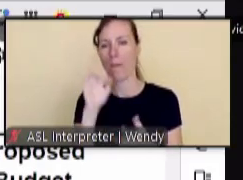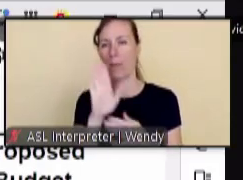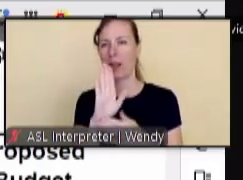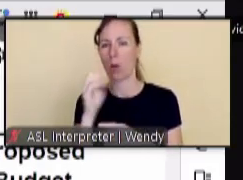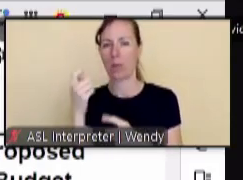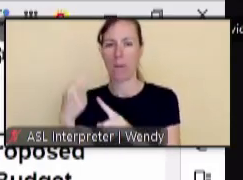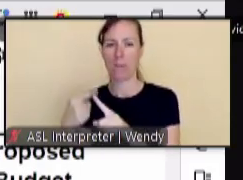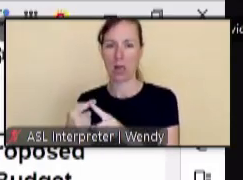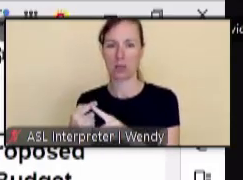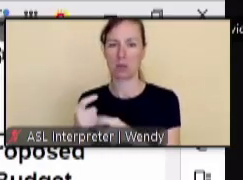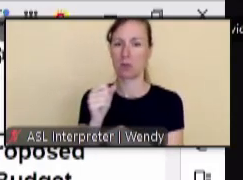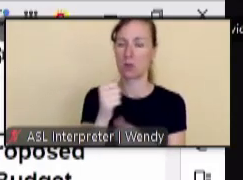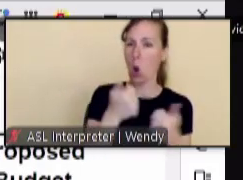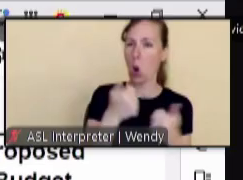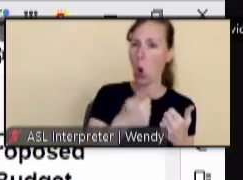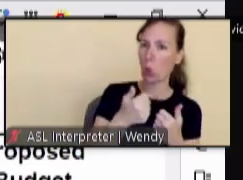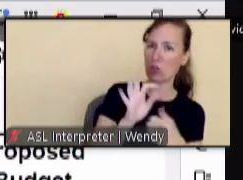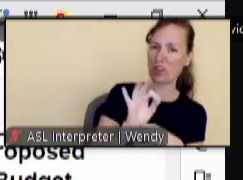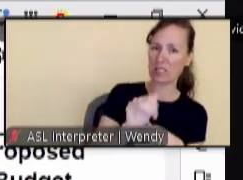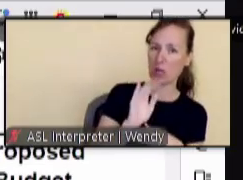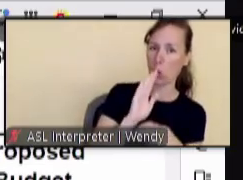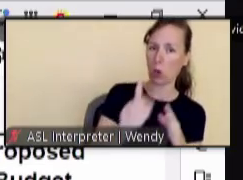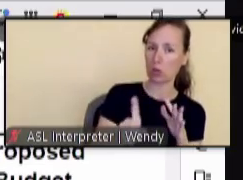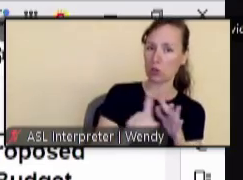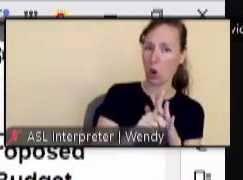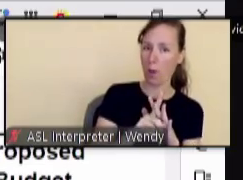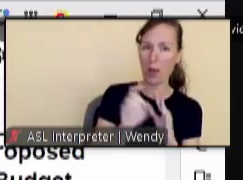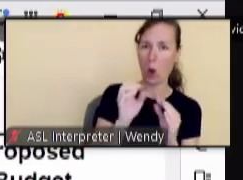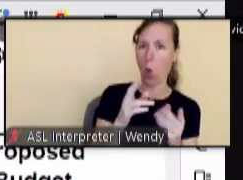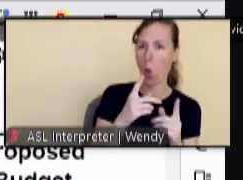Well, I believe all of our expenses have been in